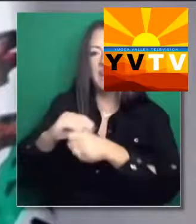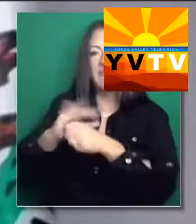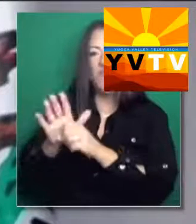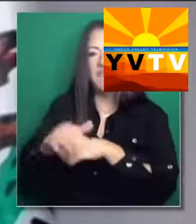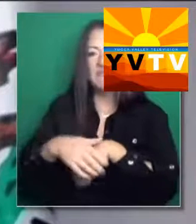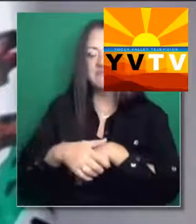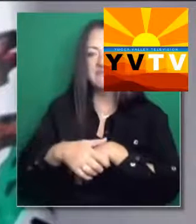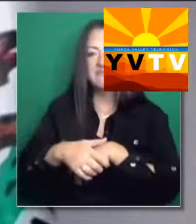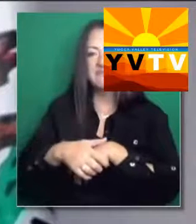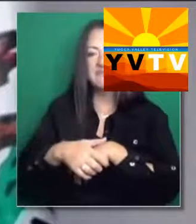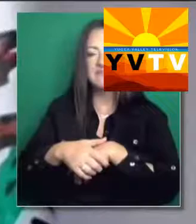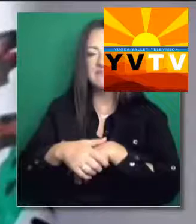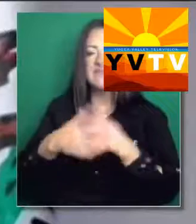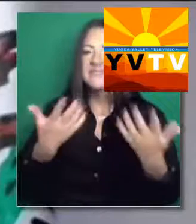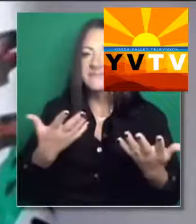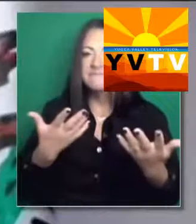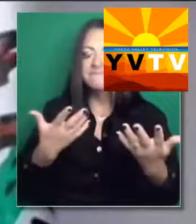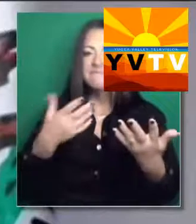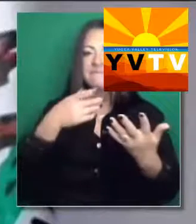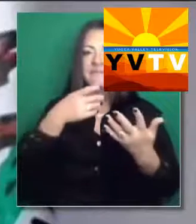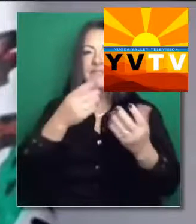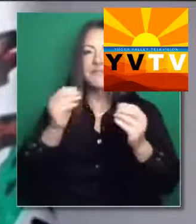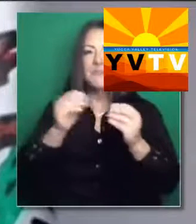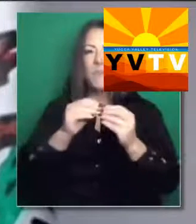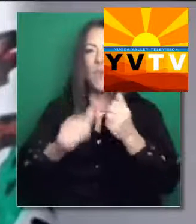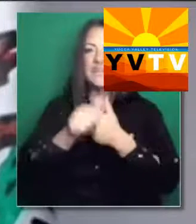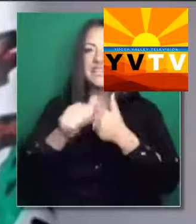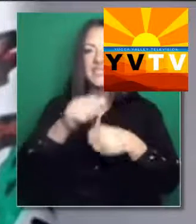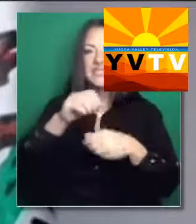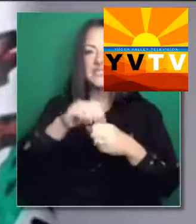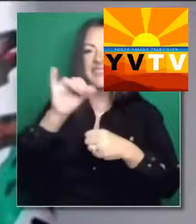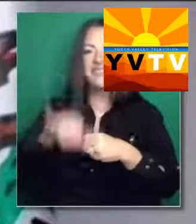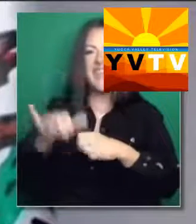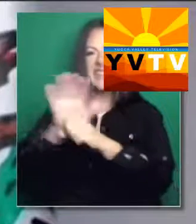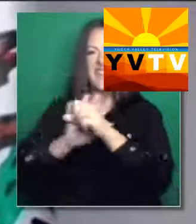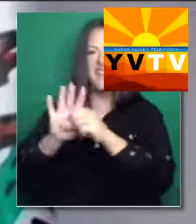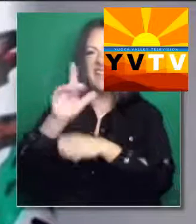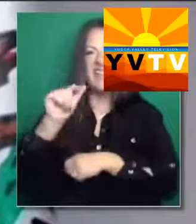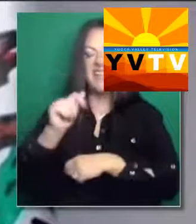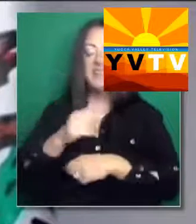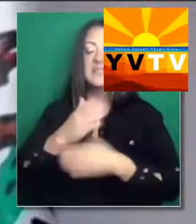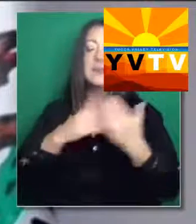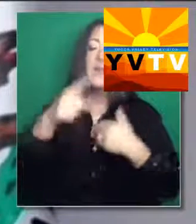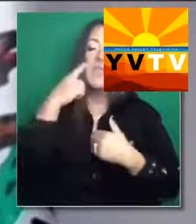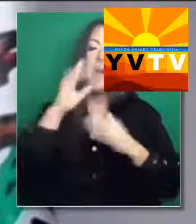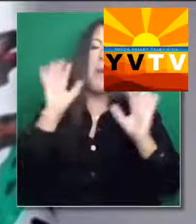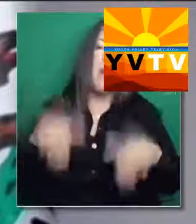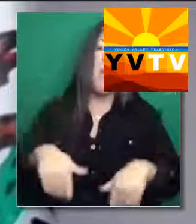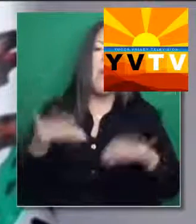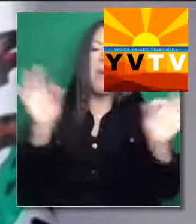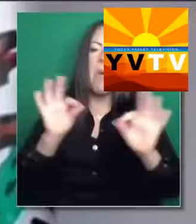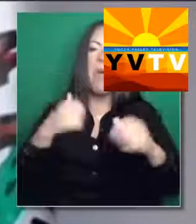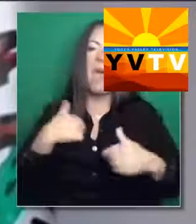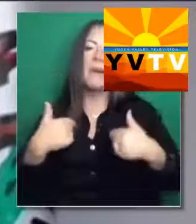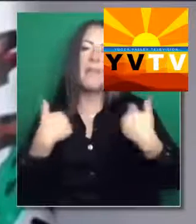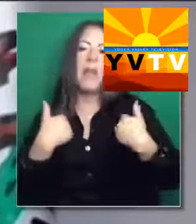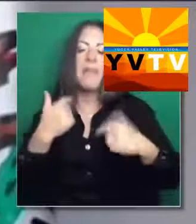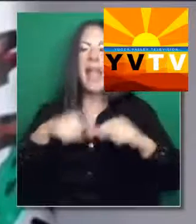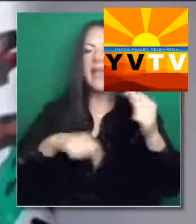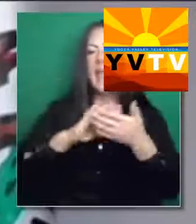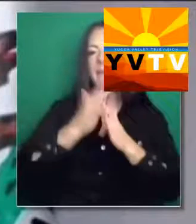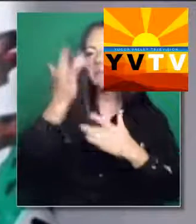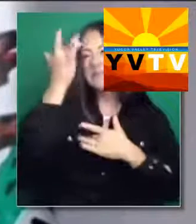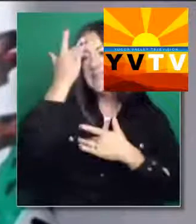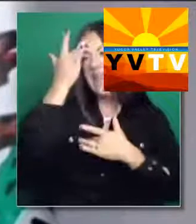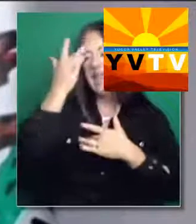COVID transmission perspective. And you may simply think, well, no big deal, I'm young, I won't get that sick. But then you carry it to